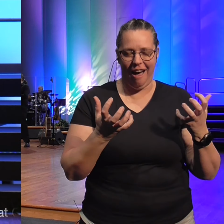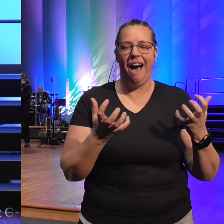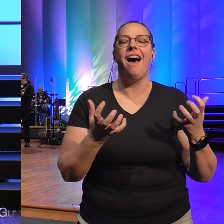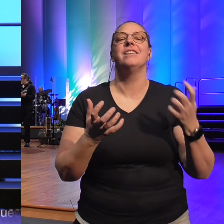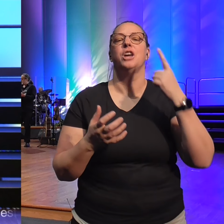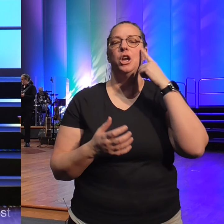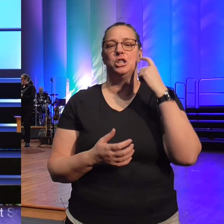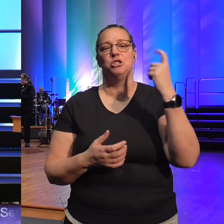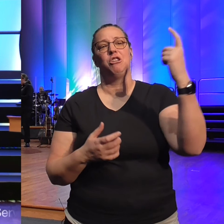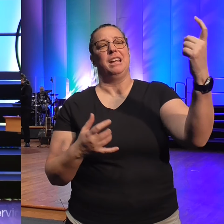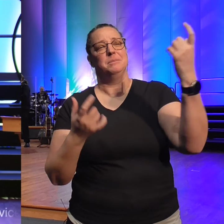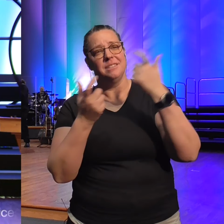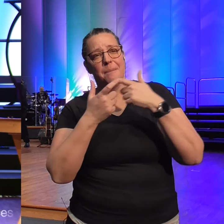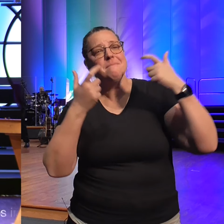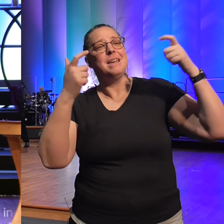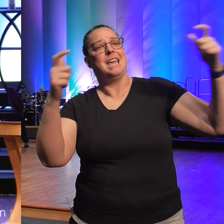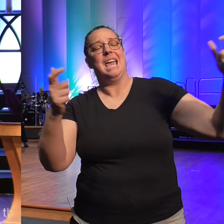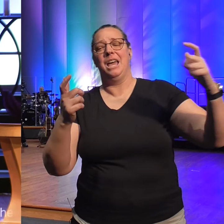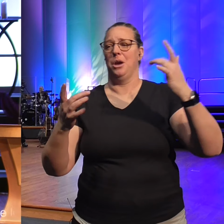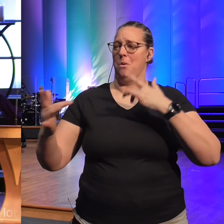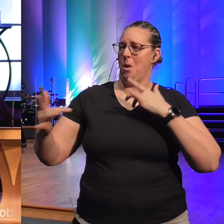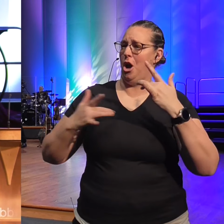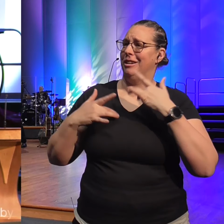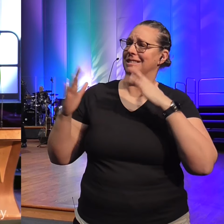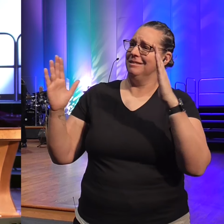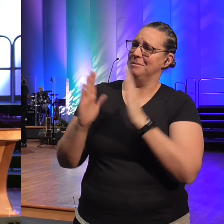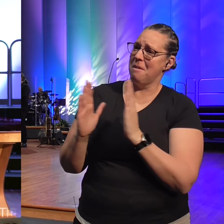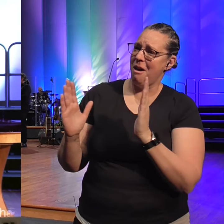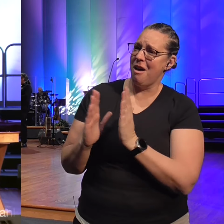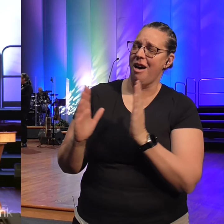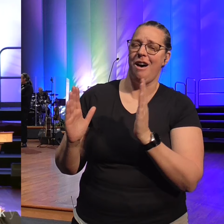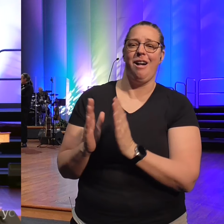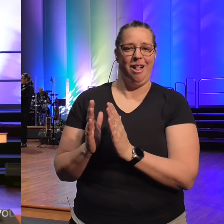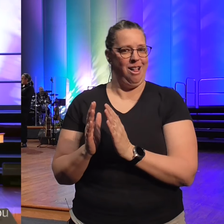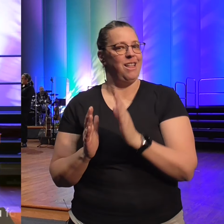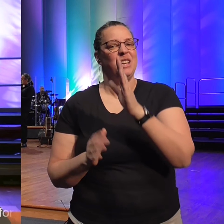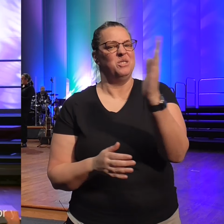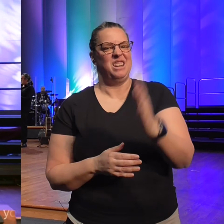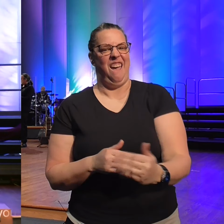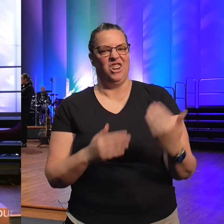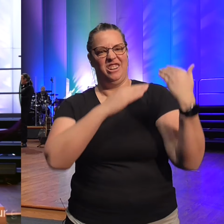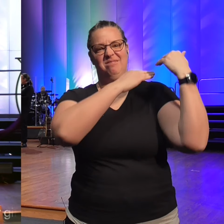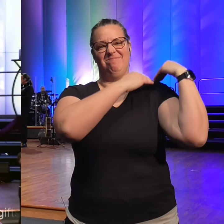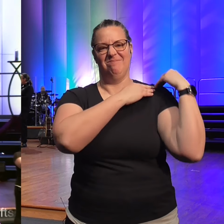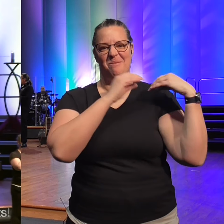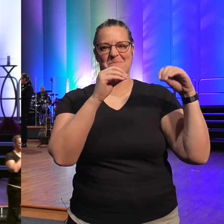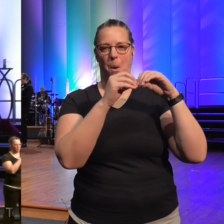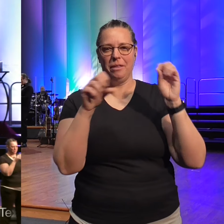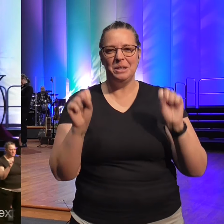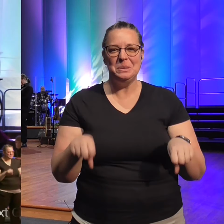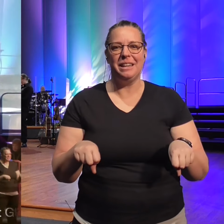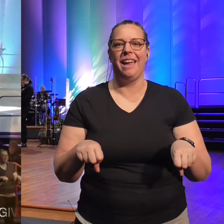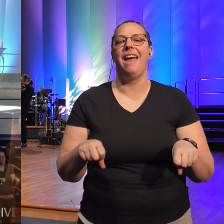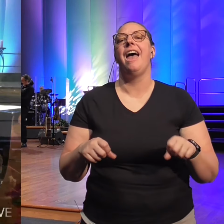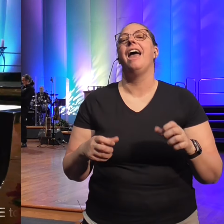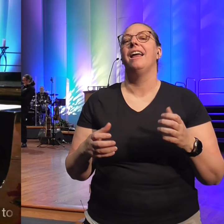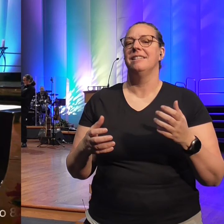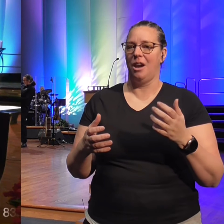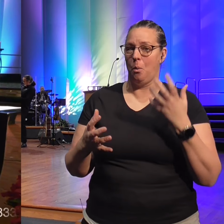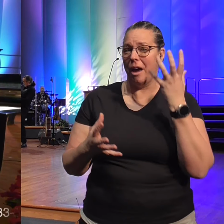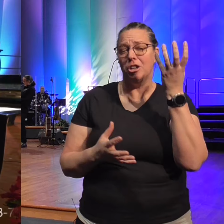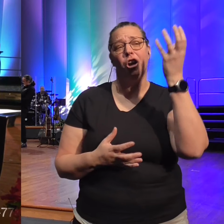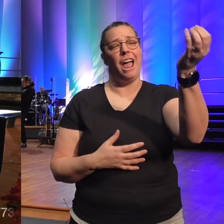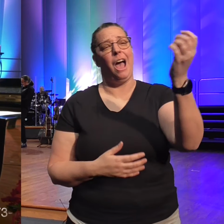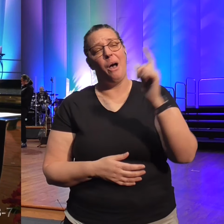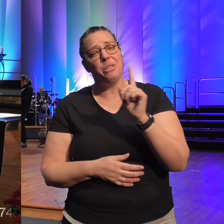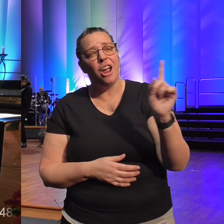Your dreams stay big, your worries stay small. You never need to carry more than you can hold. And while you're out